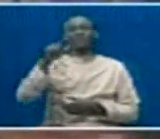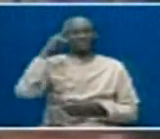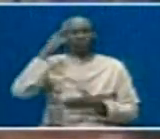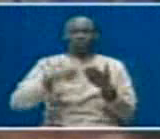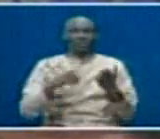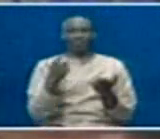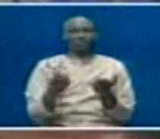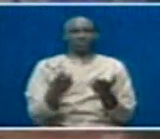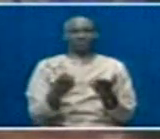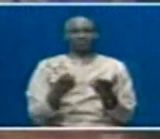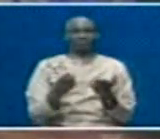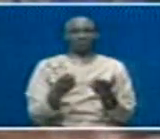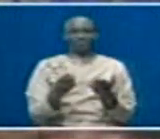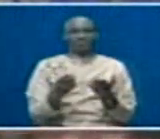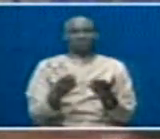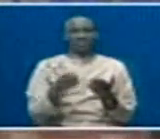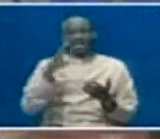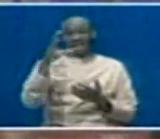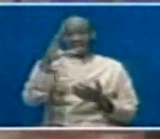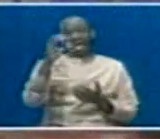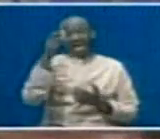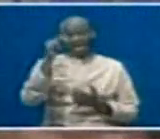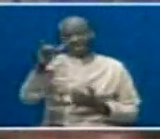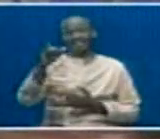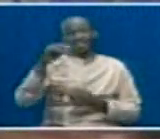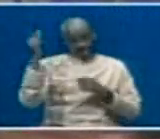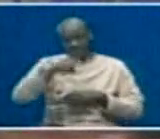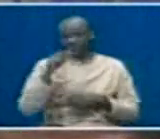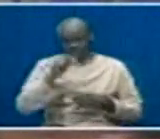Kerry came in, would his policies change,